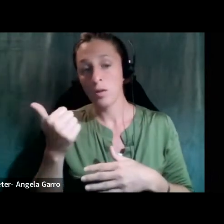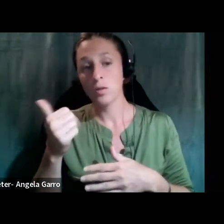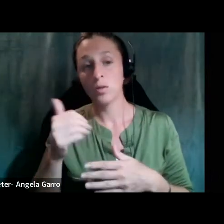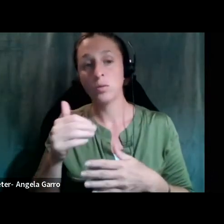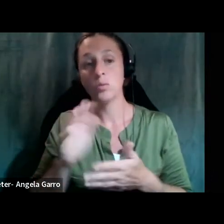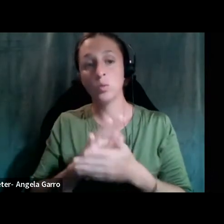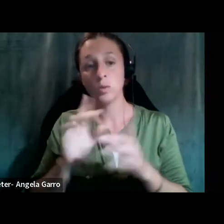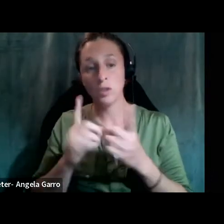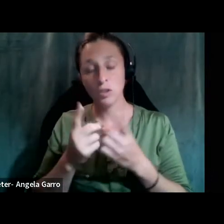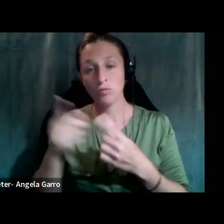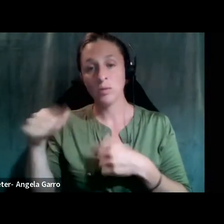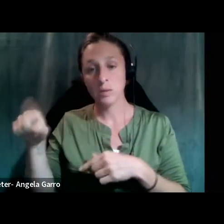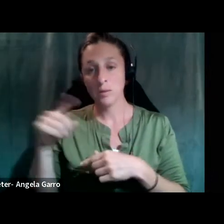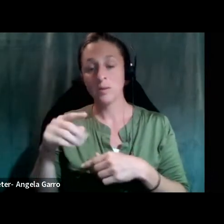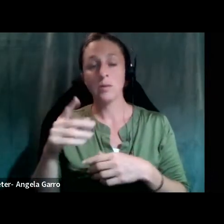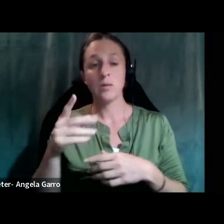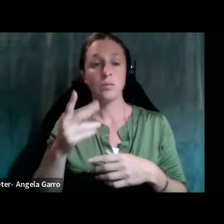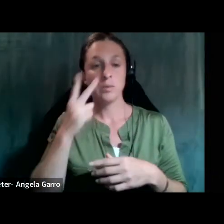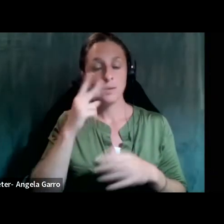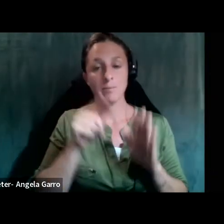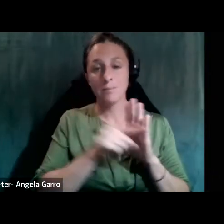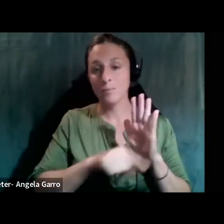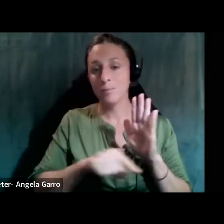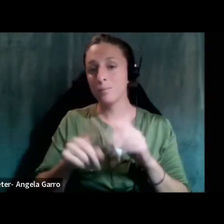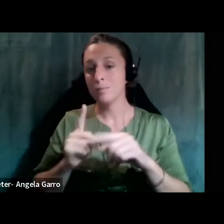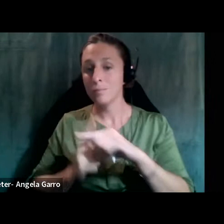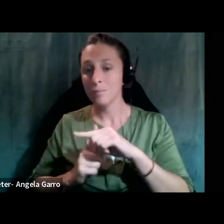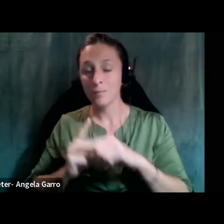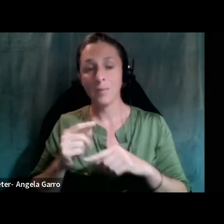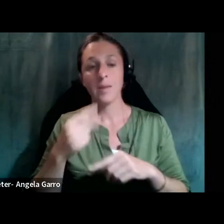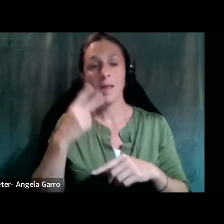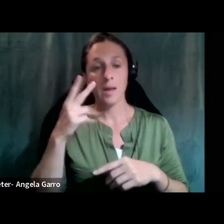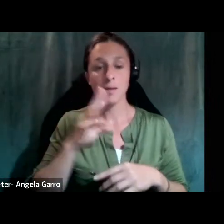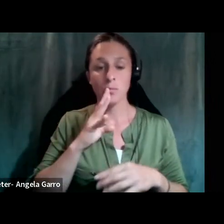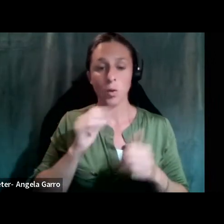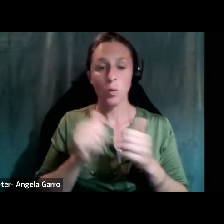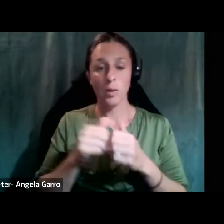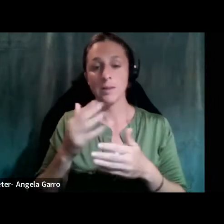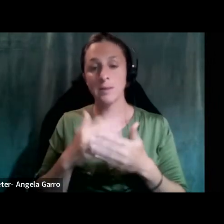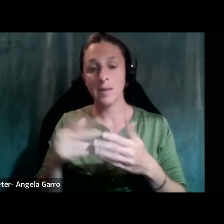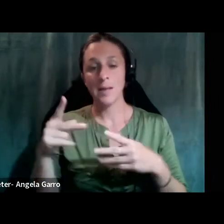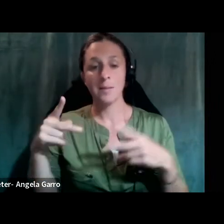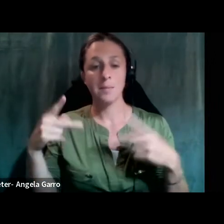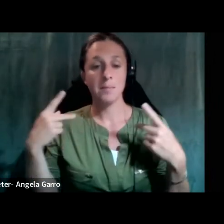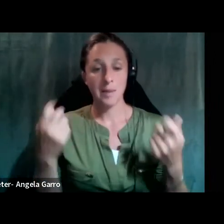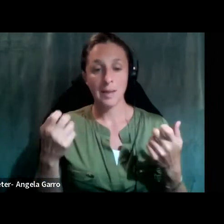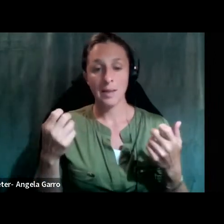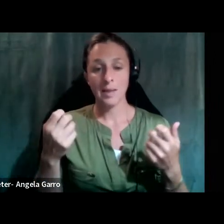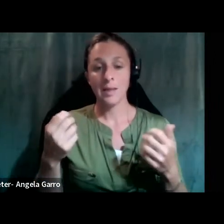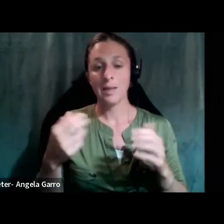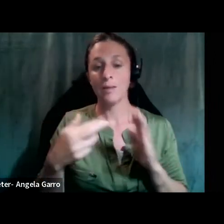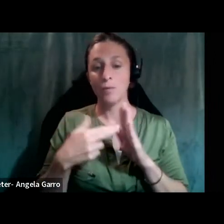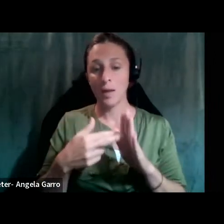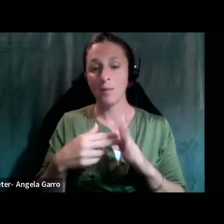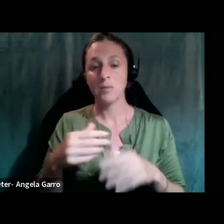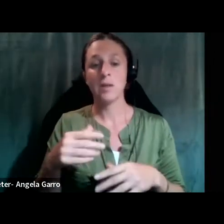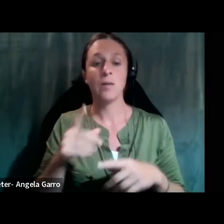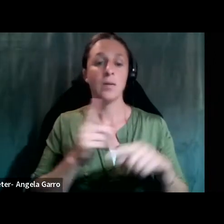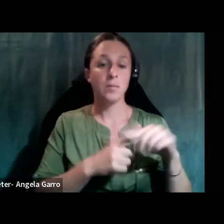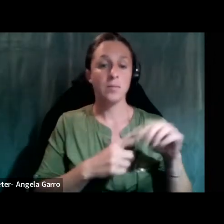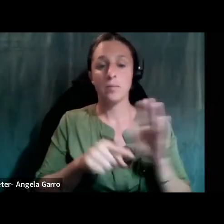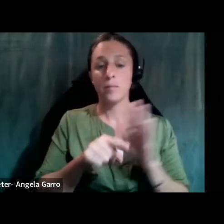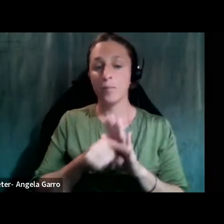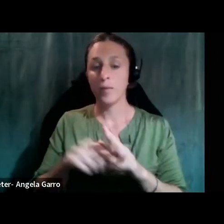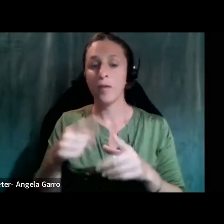doing. You'll see some pros and cons. I've spoken to some PE reps. There's some pros and cons from our physical education department. I wanted to be fair about